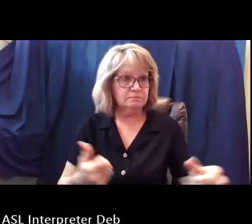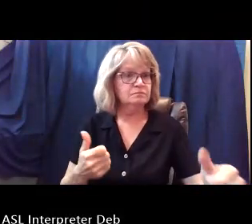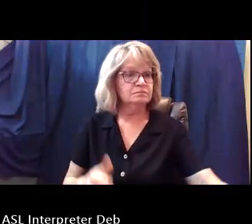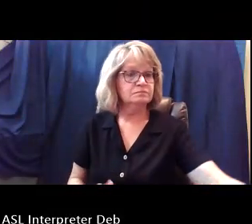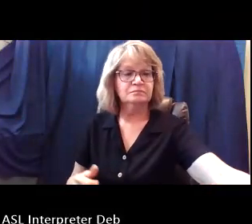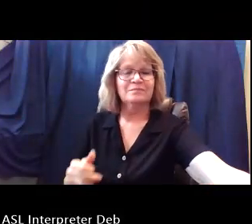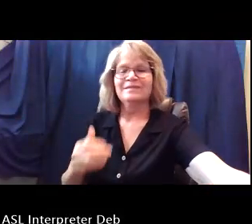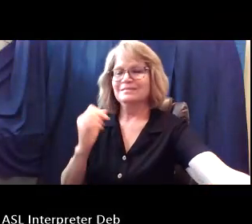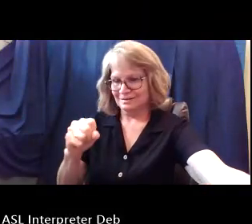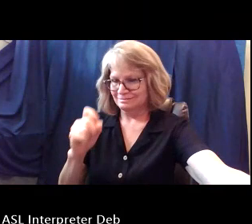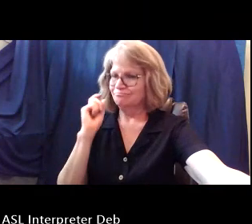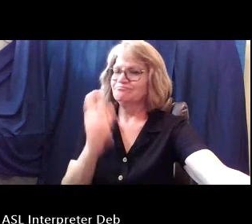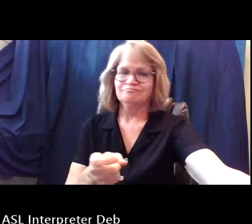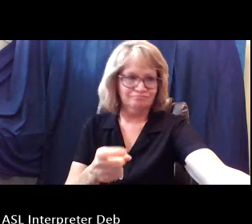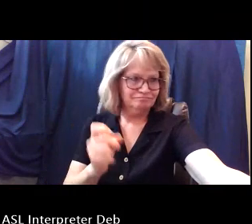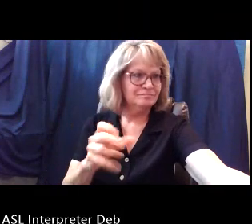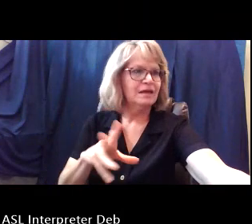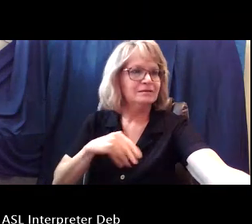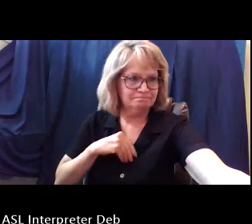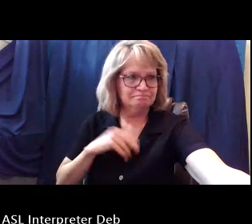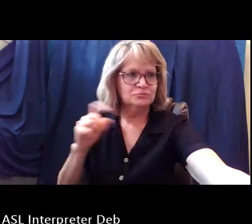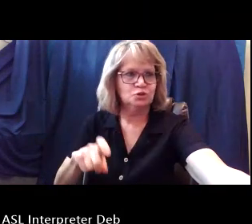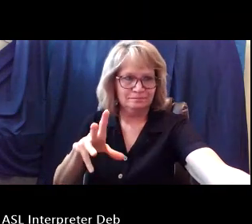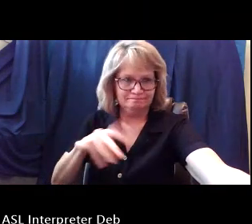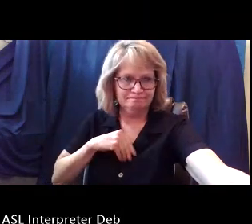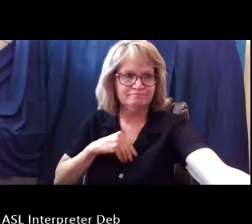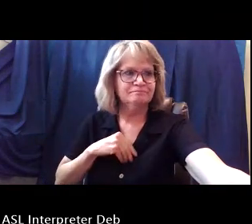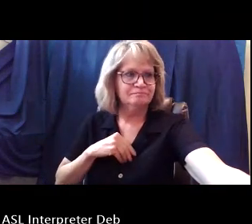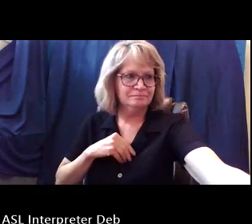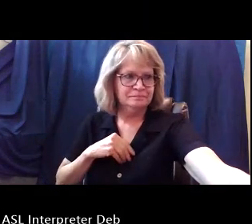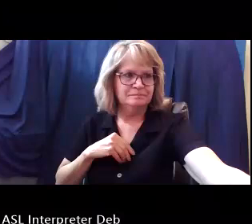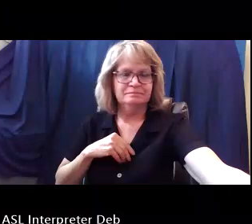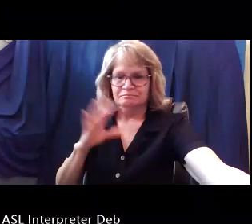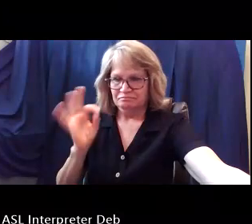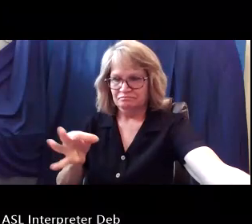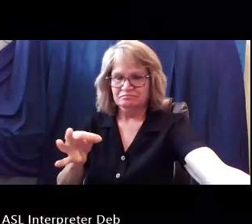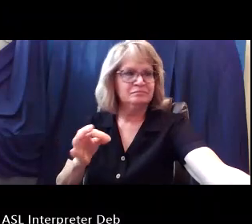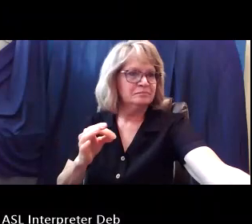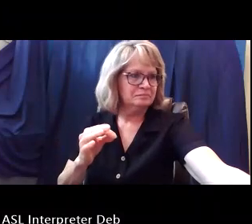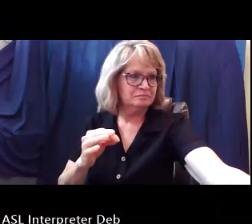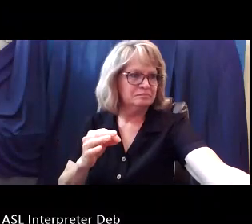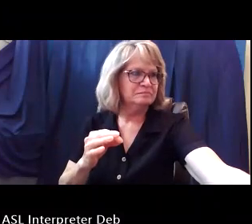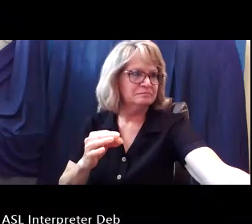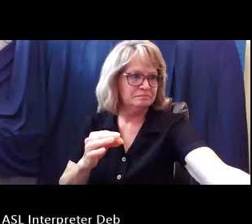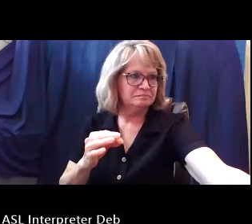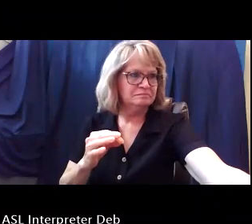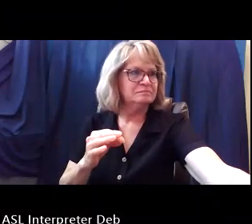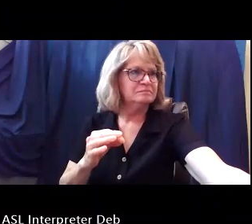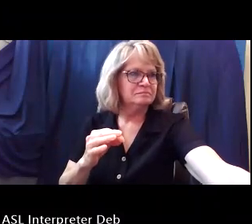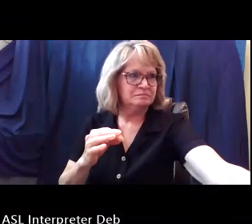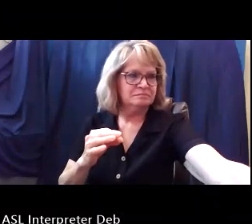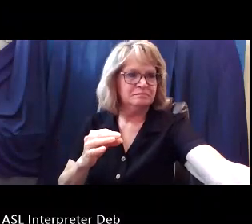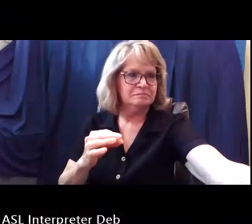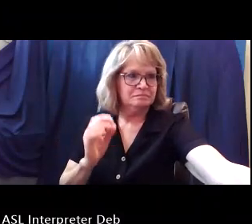Grant, thank you. Yes, absolutely. Grant the request.